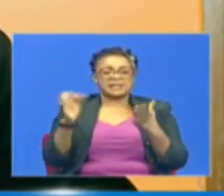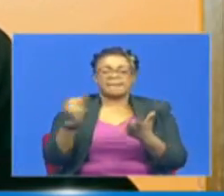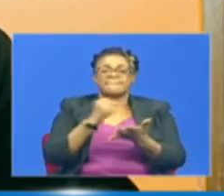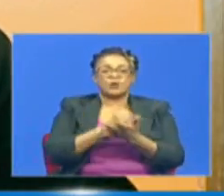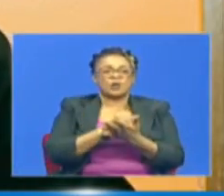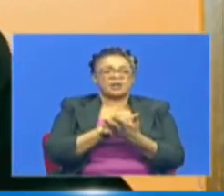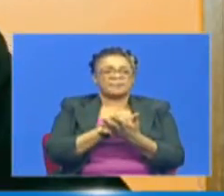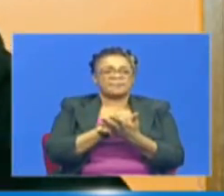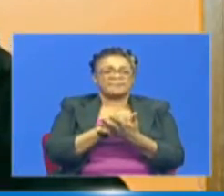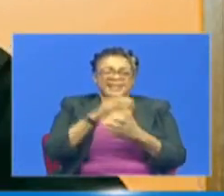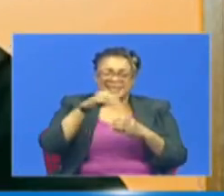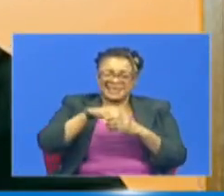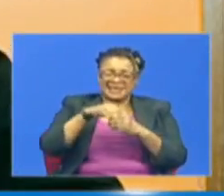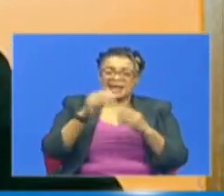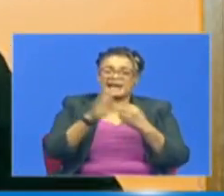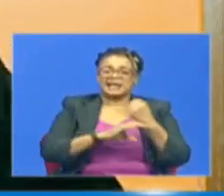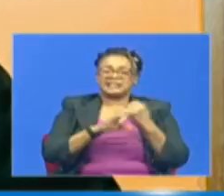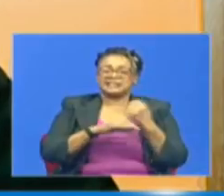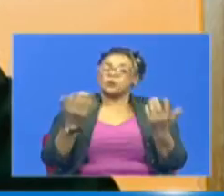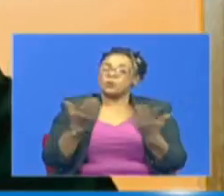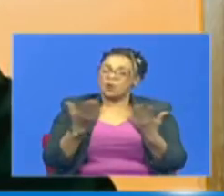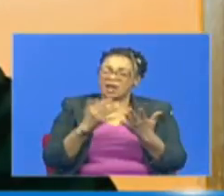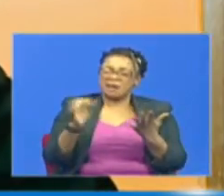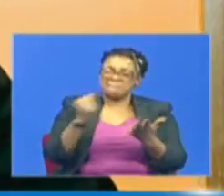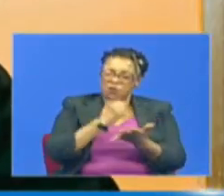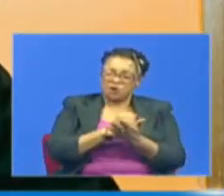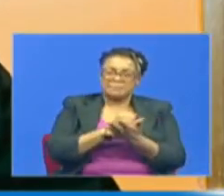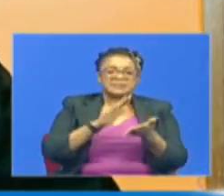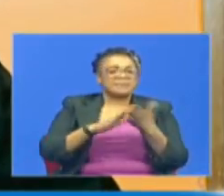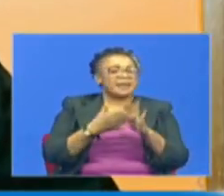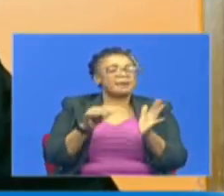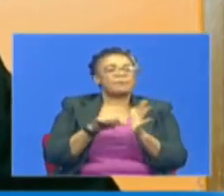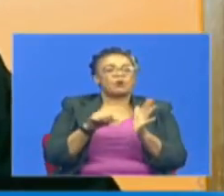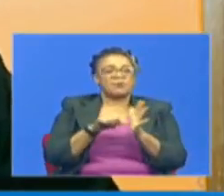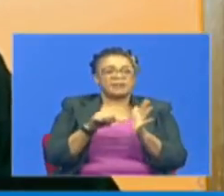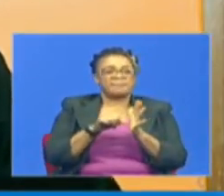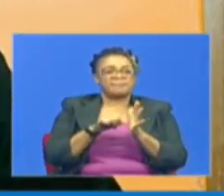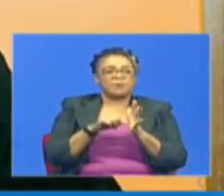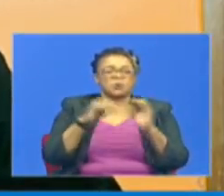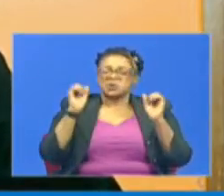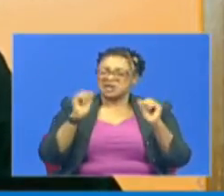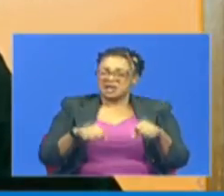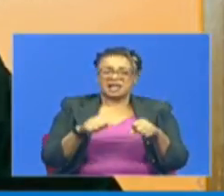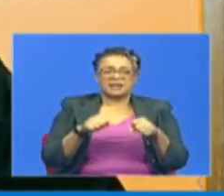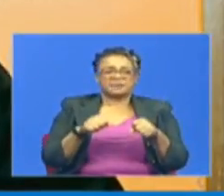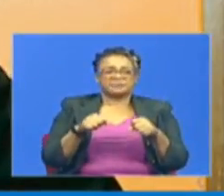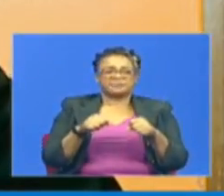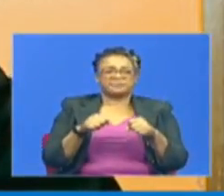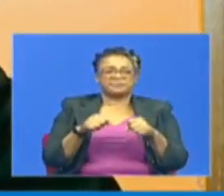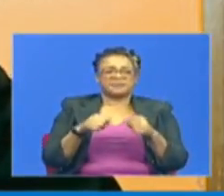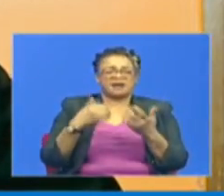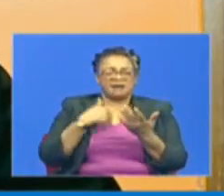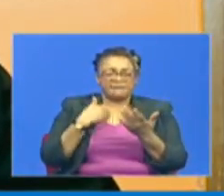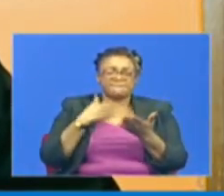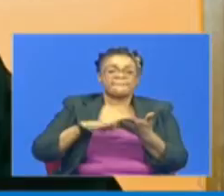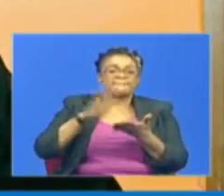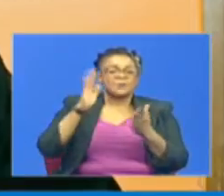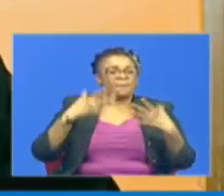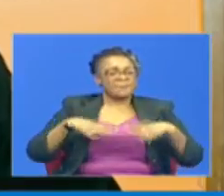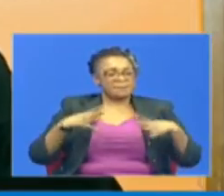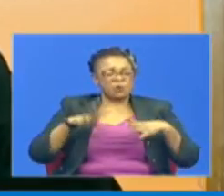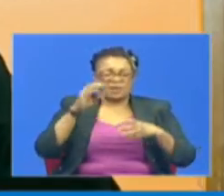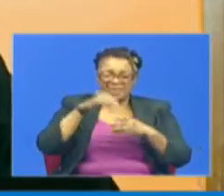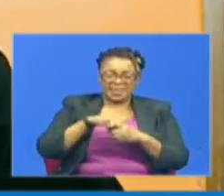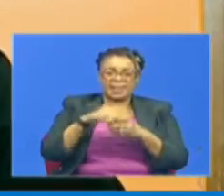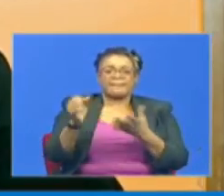in a country where employment was already a problem. So we can ill afford to put more people into unemployment, and